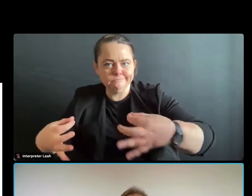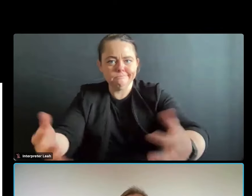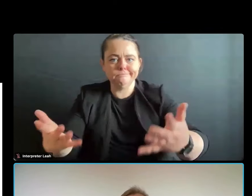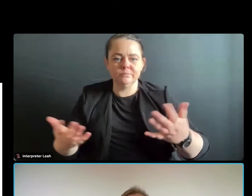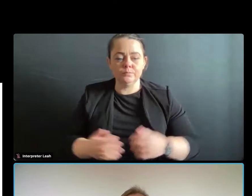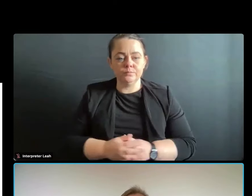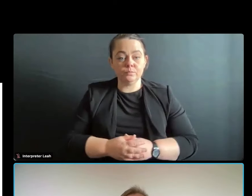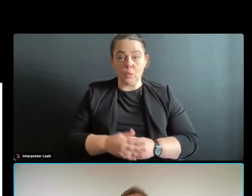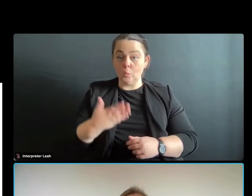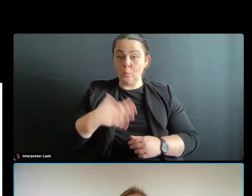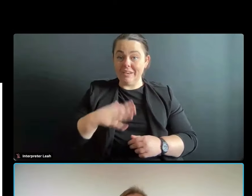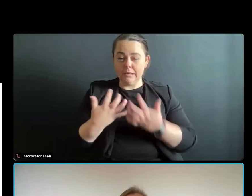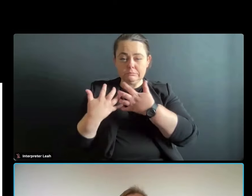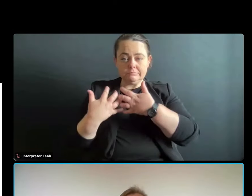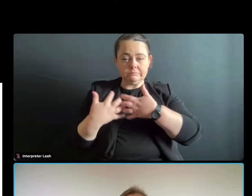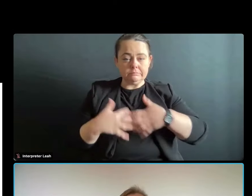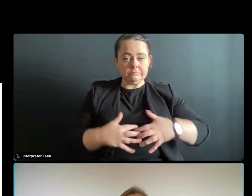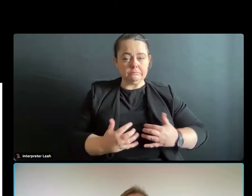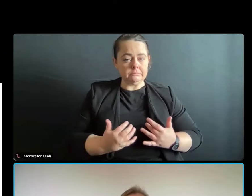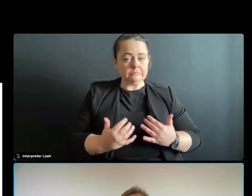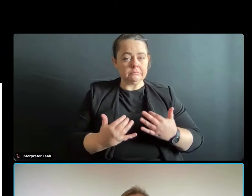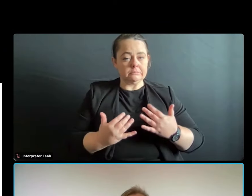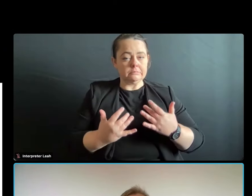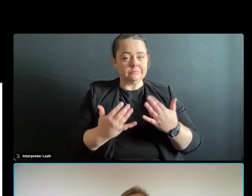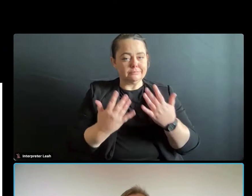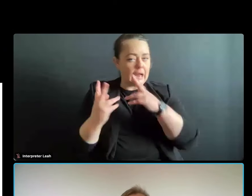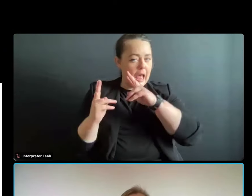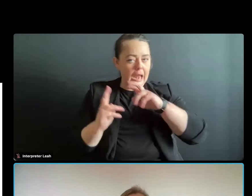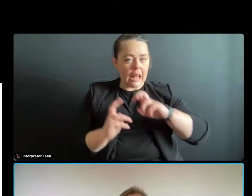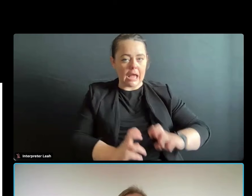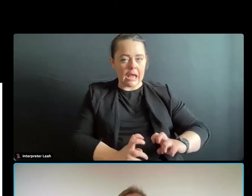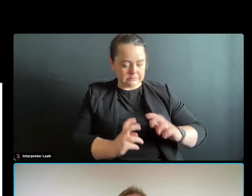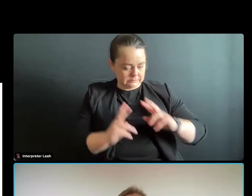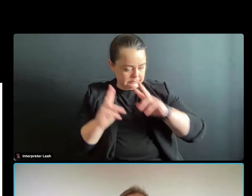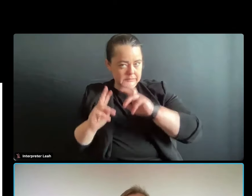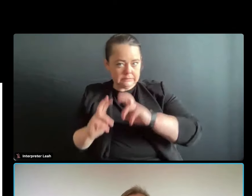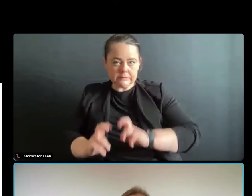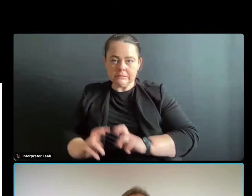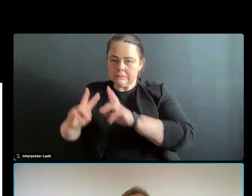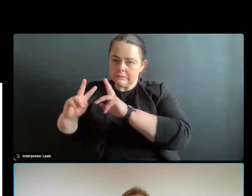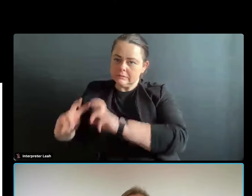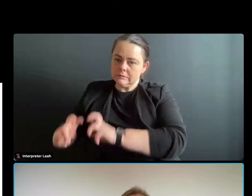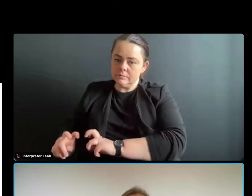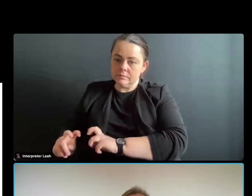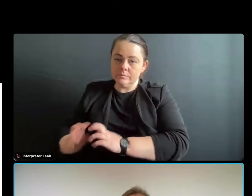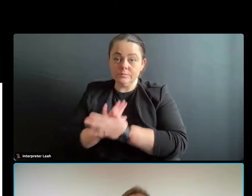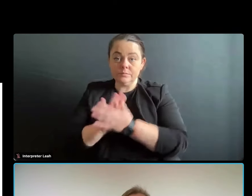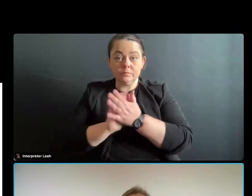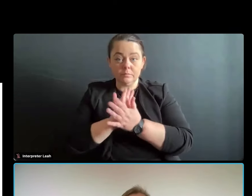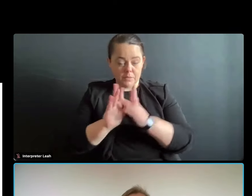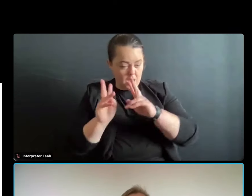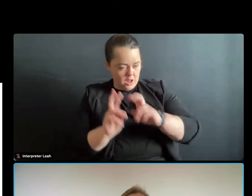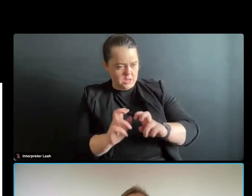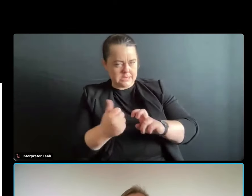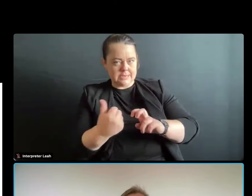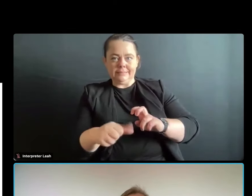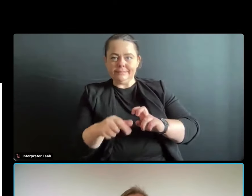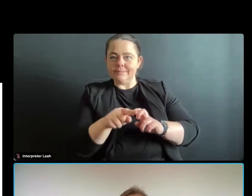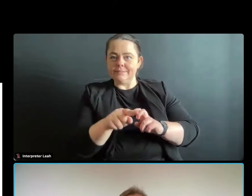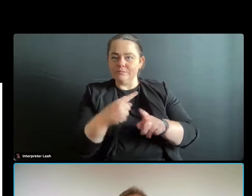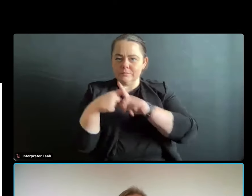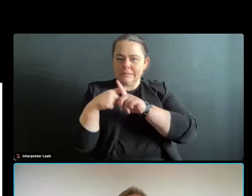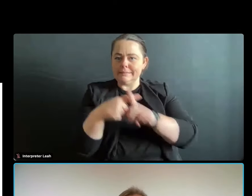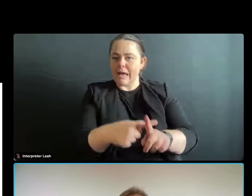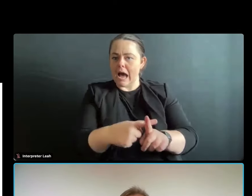use that analytics to help us to effectively target those providers